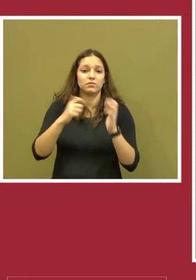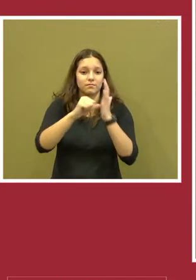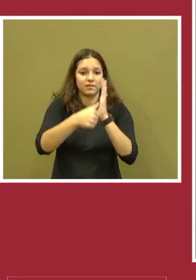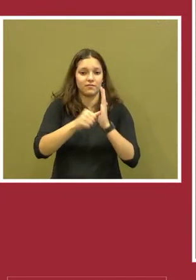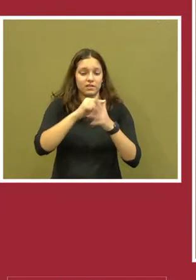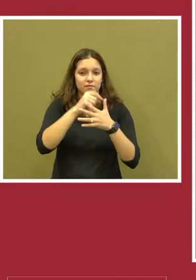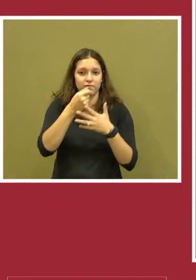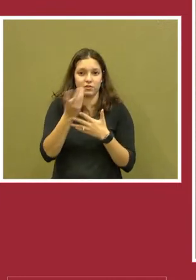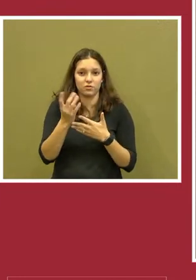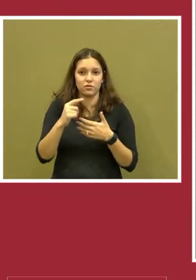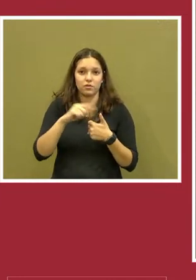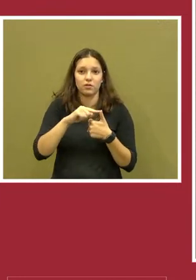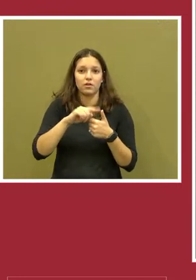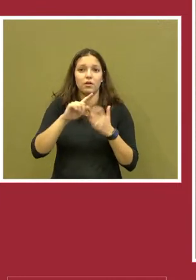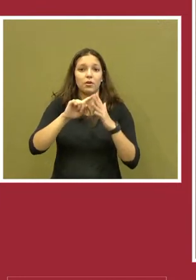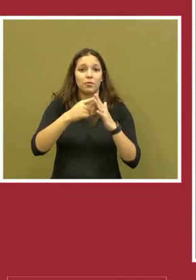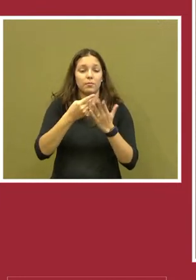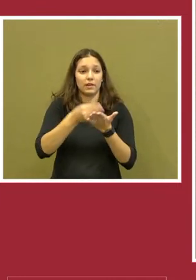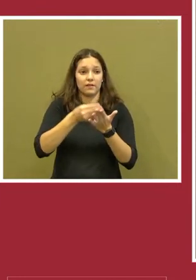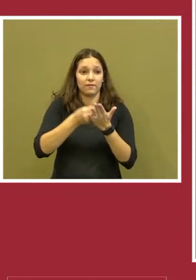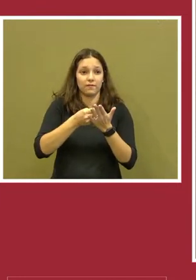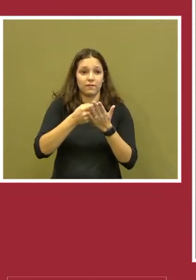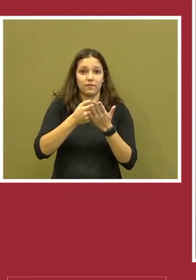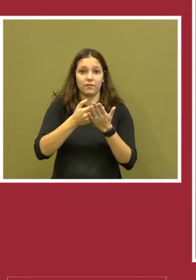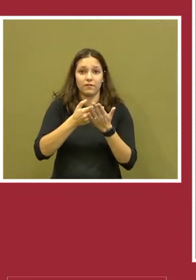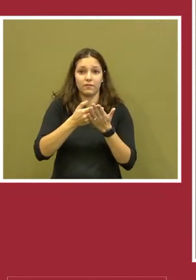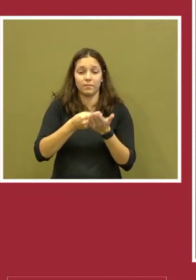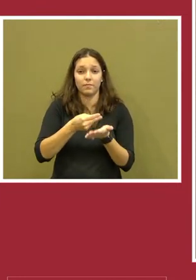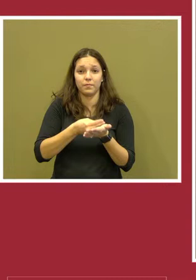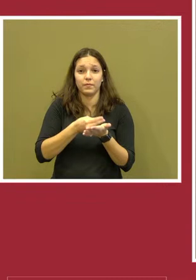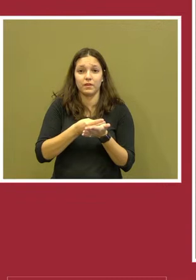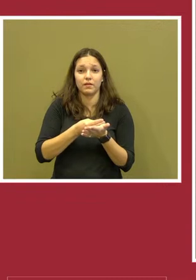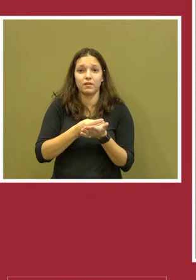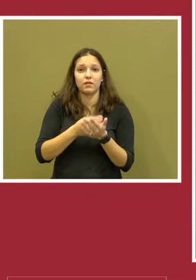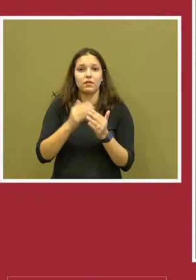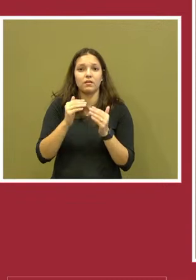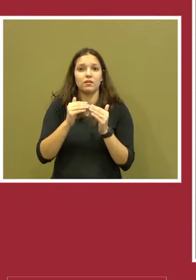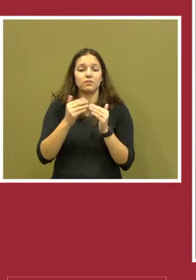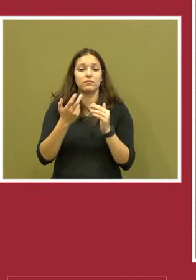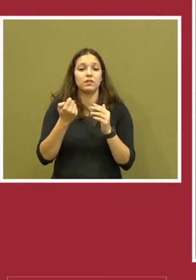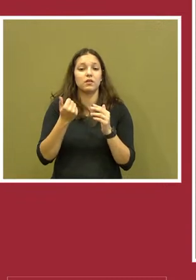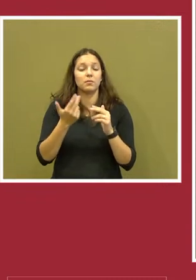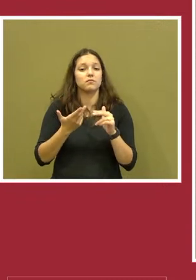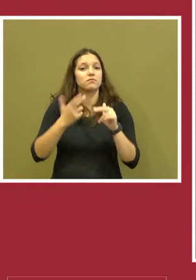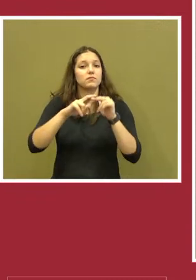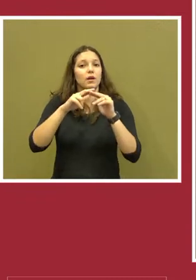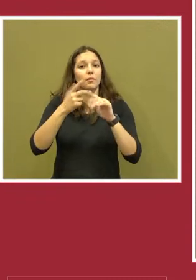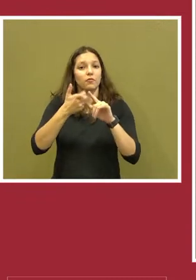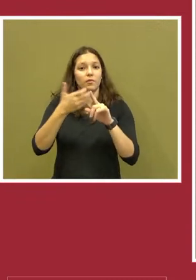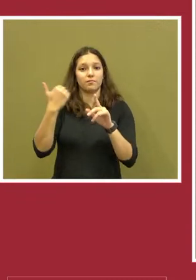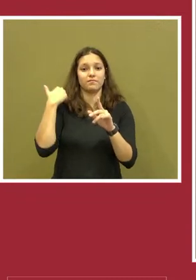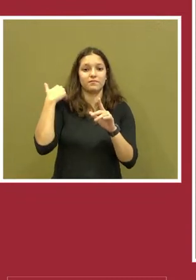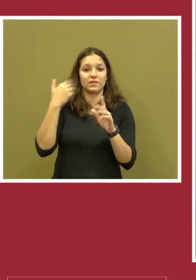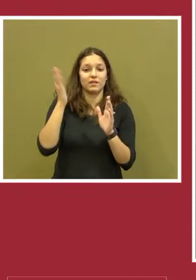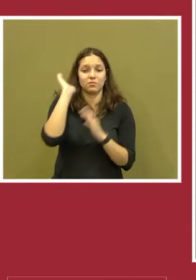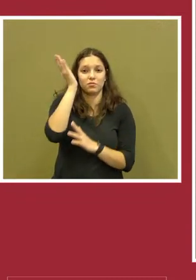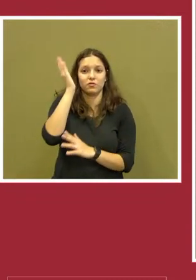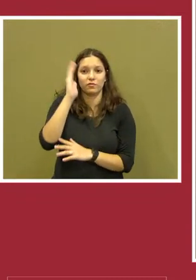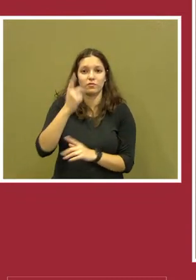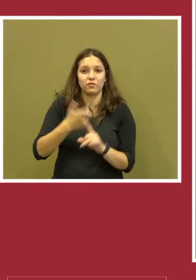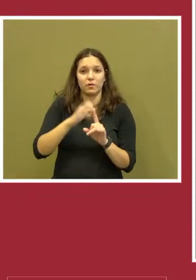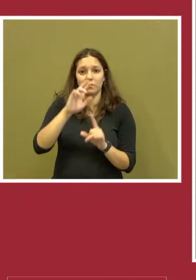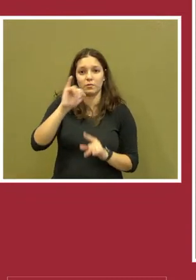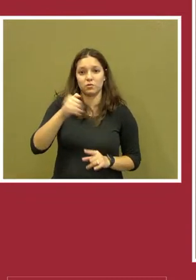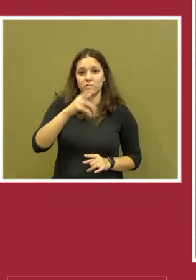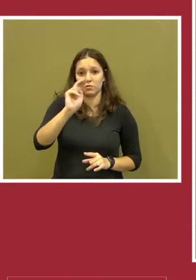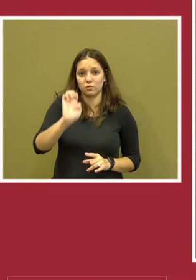One of them is our beginning fund balance. We are going to be starting out the year just slightly up from our last presentation, from our June